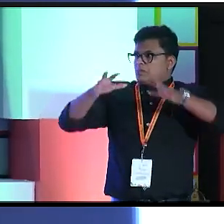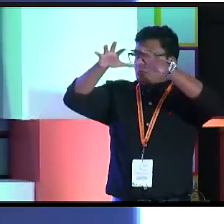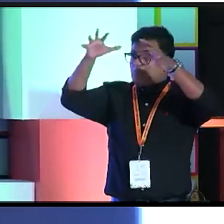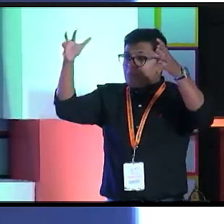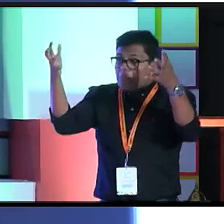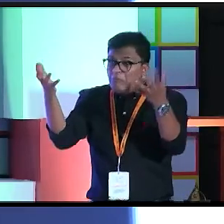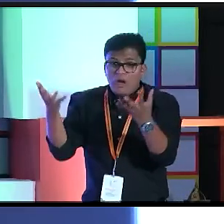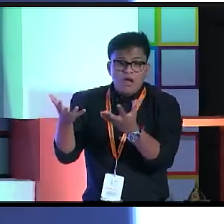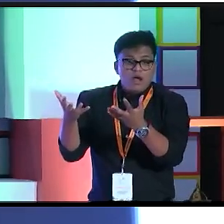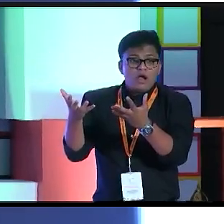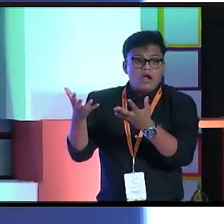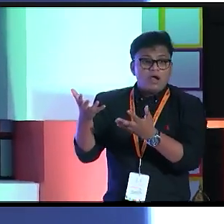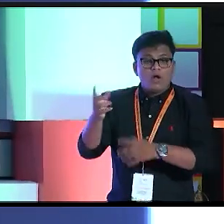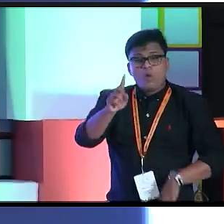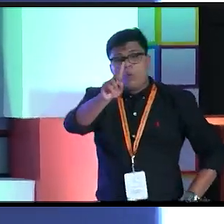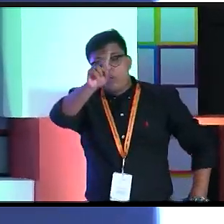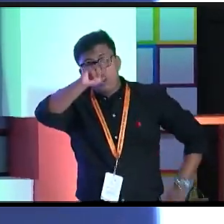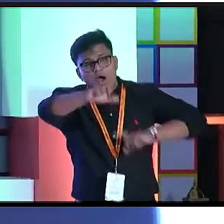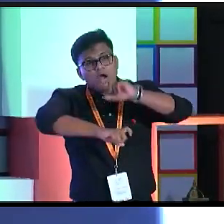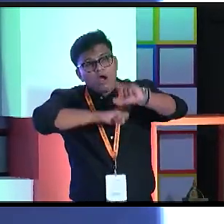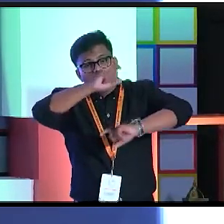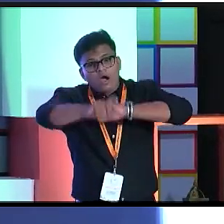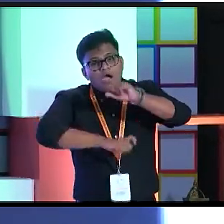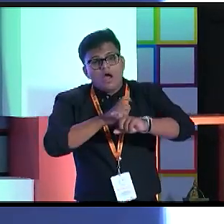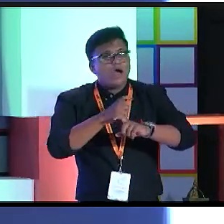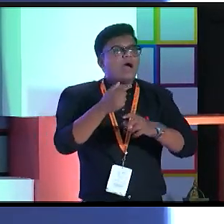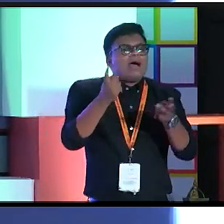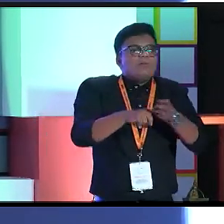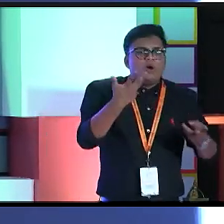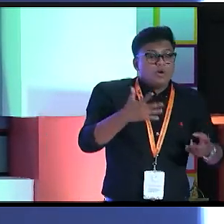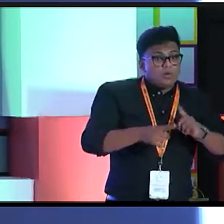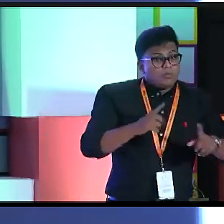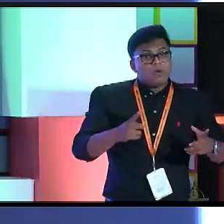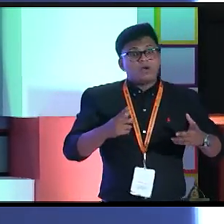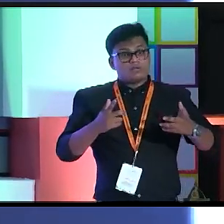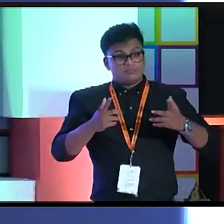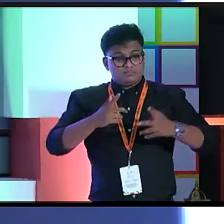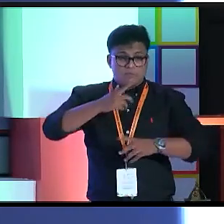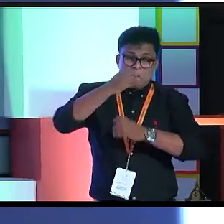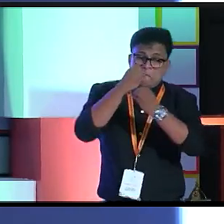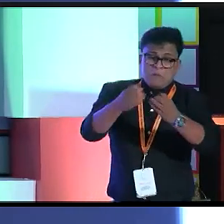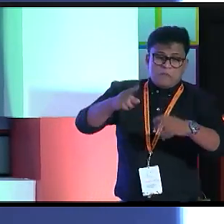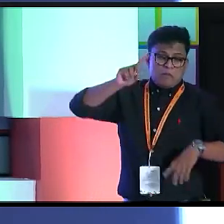employees. But it also has hundreds and hundreds and hundreds.